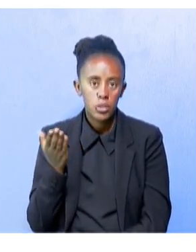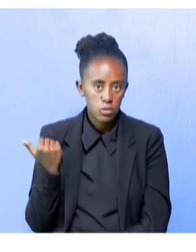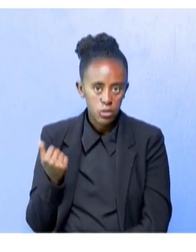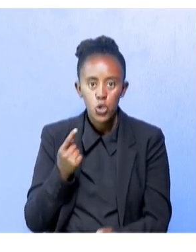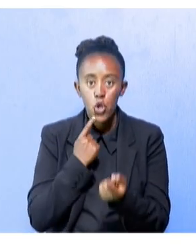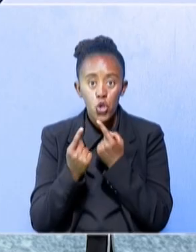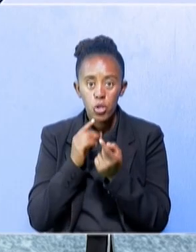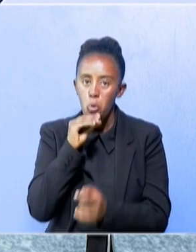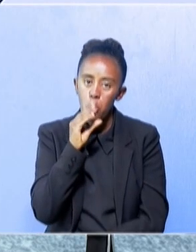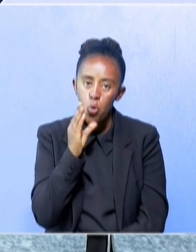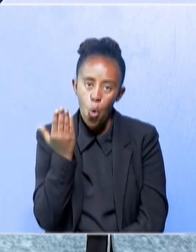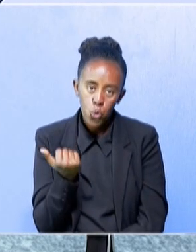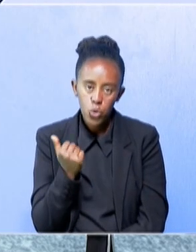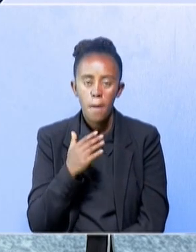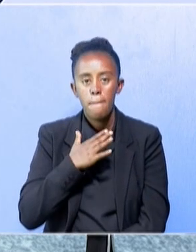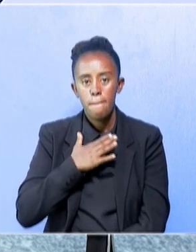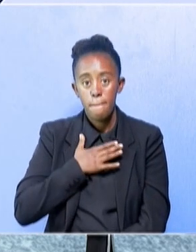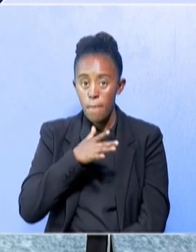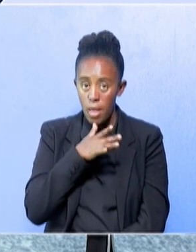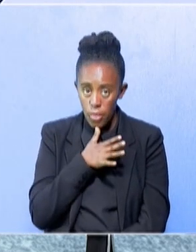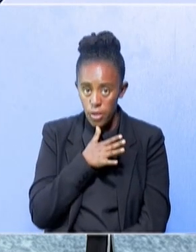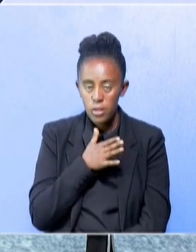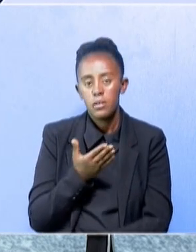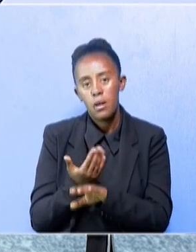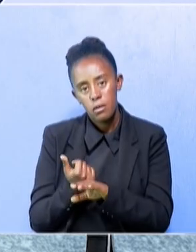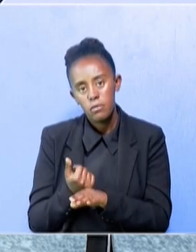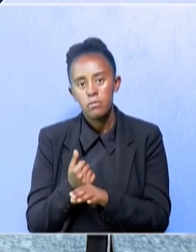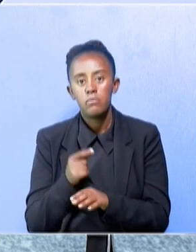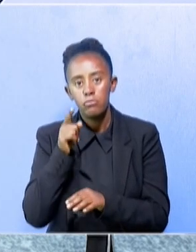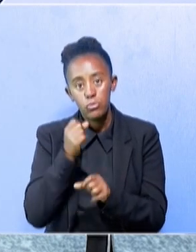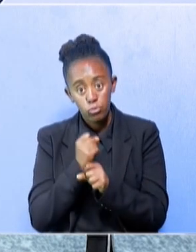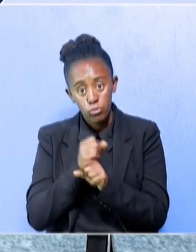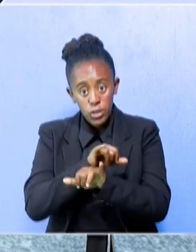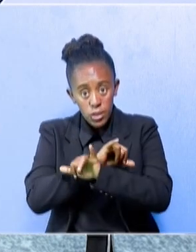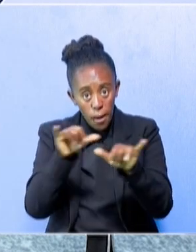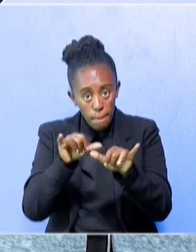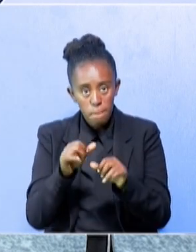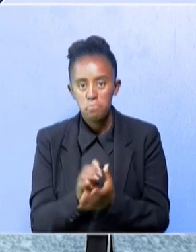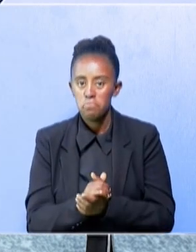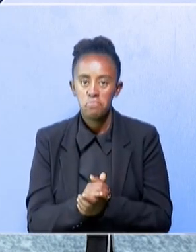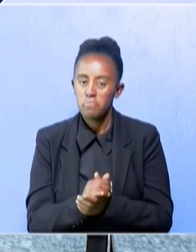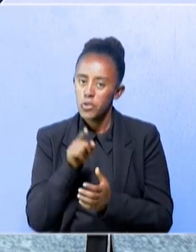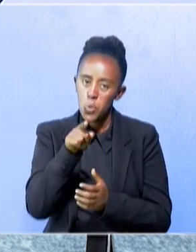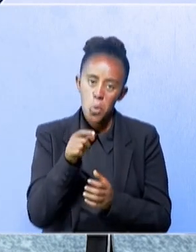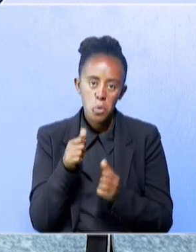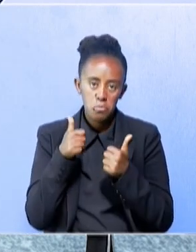to my mother early. If you are doing your job like this, I'm sure that you are good at simple past